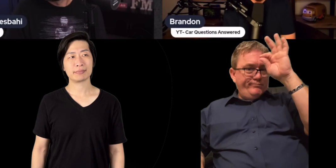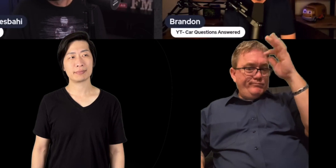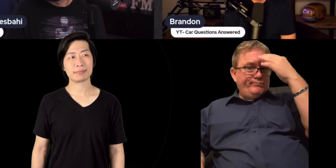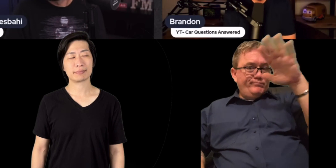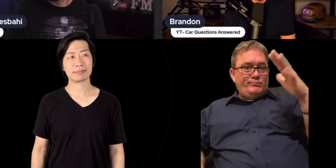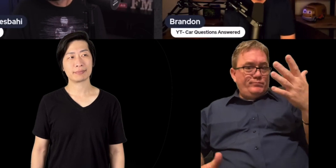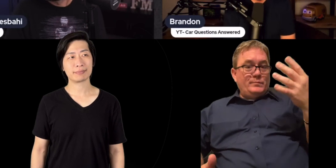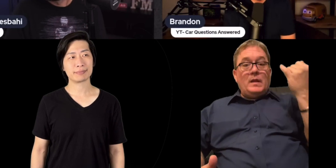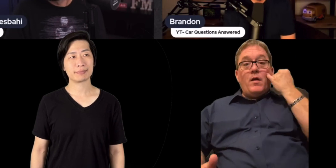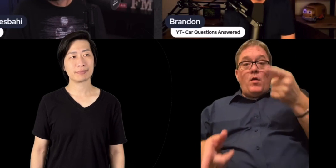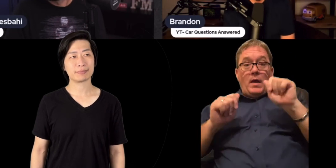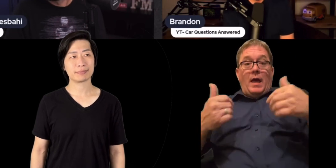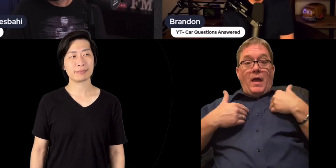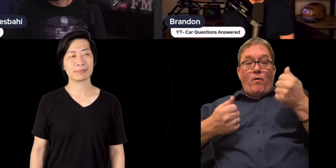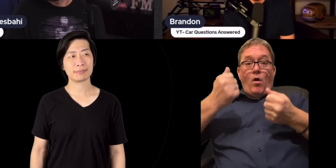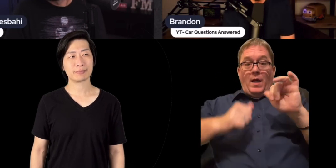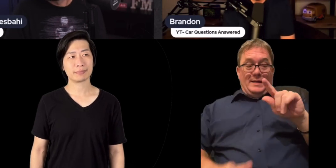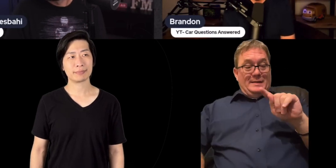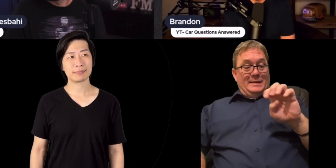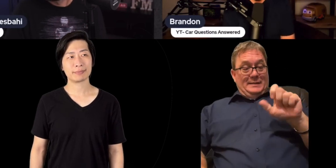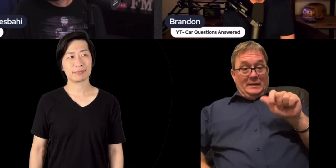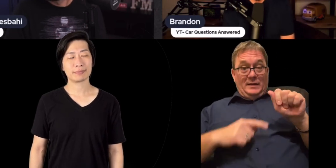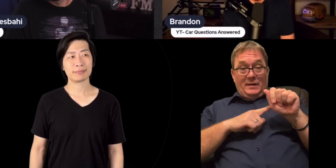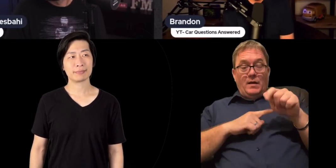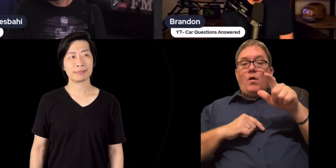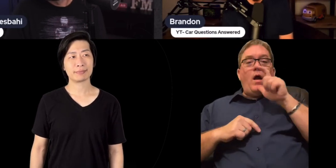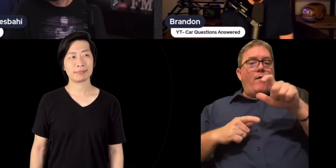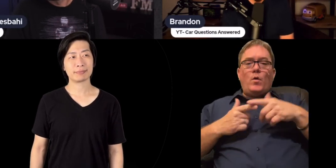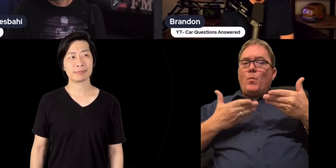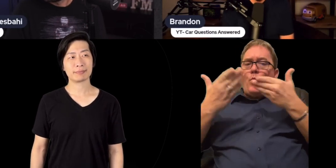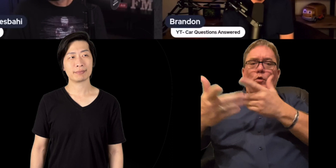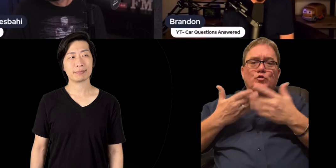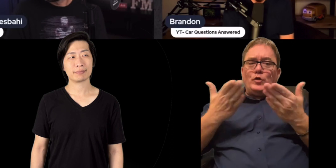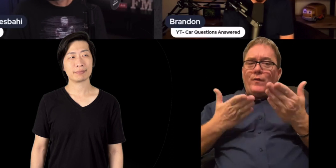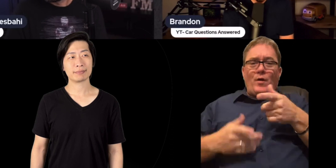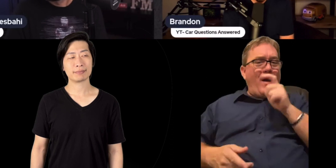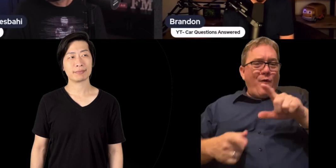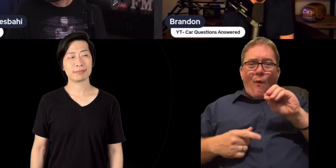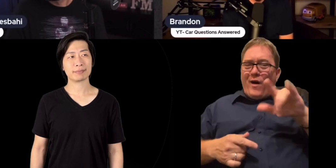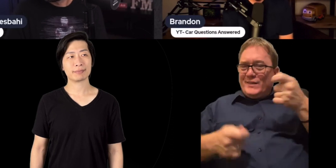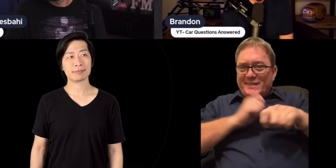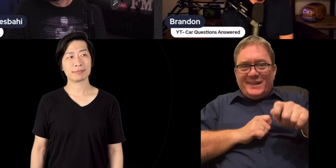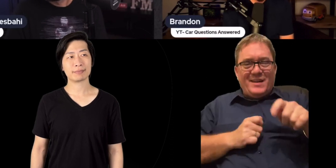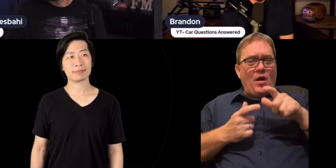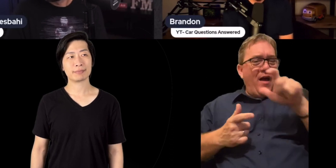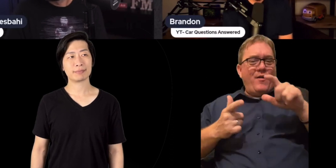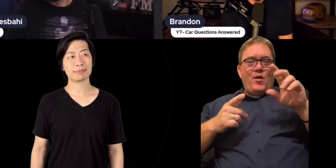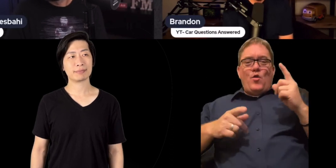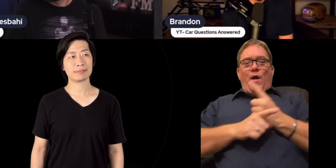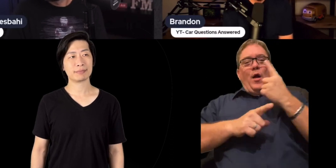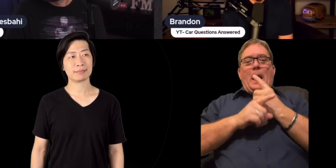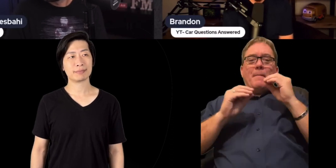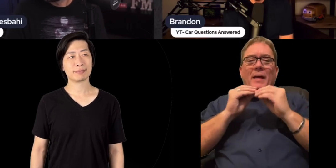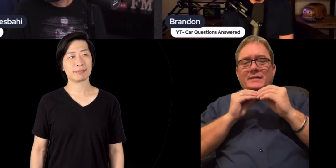have a vehicle out there like a Tesla that you don't have to take into service. I know you don't have to get an oil change. I know you don't have to do a regular maintenance like you're going to have to